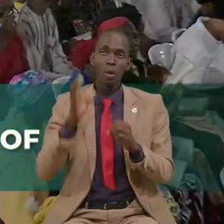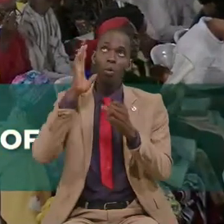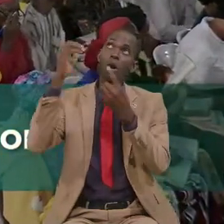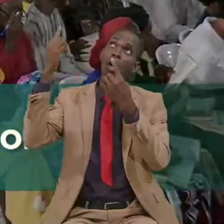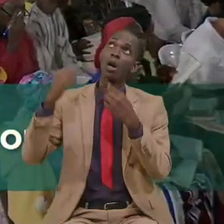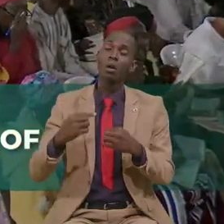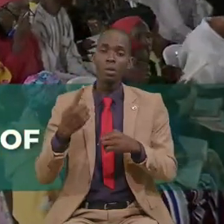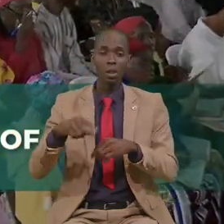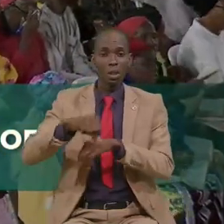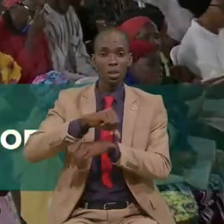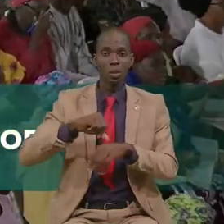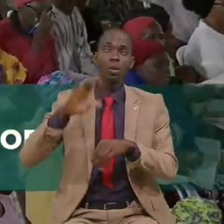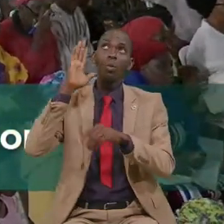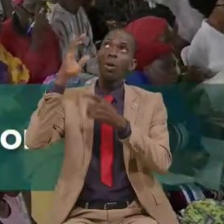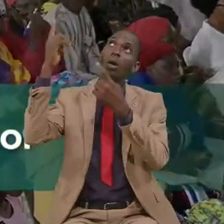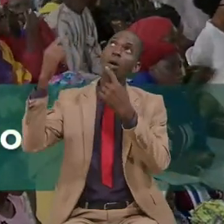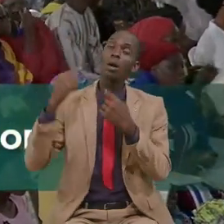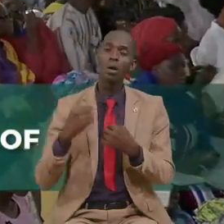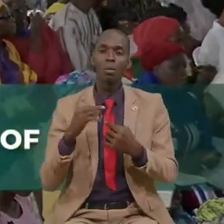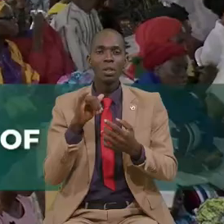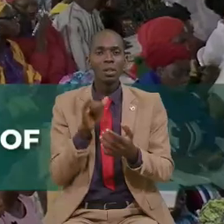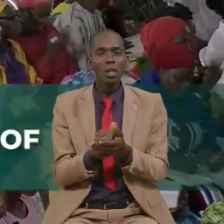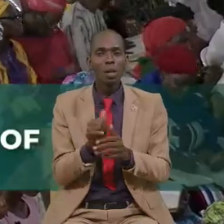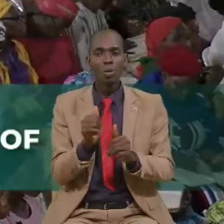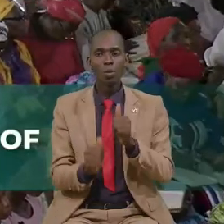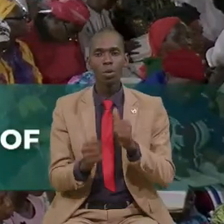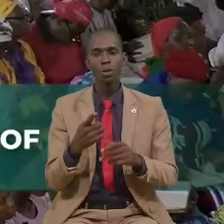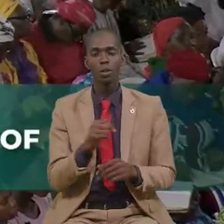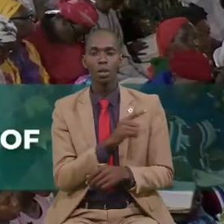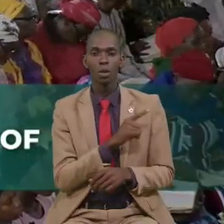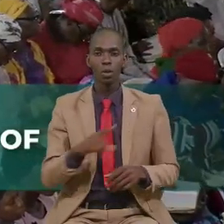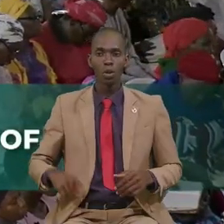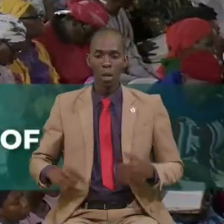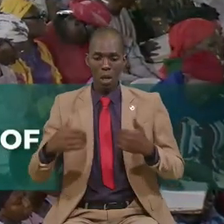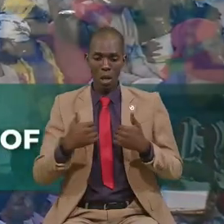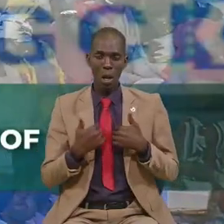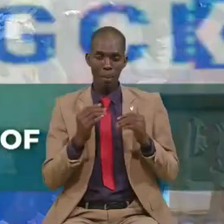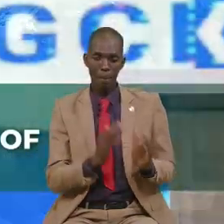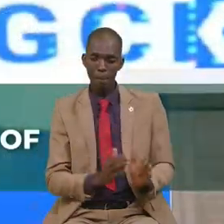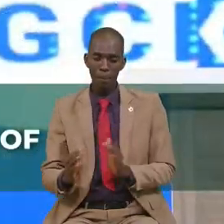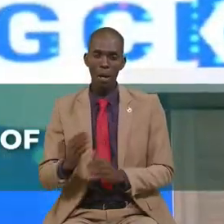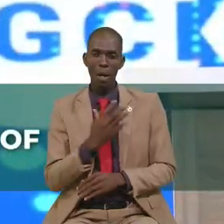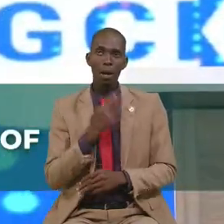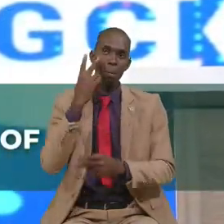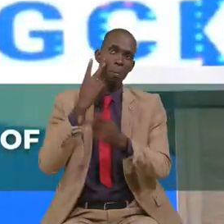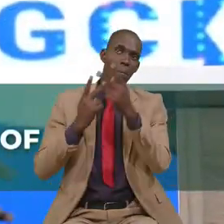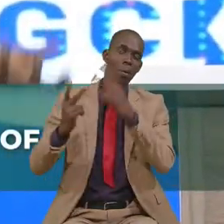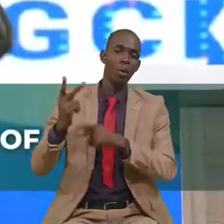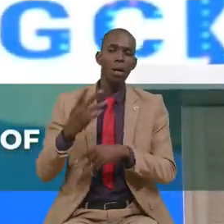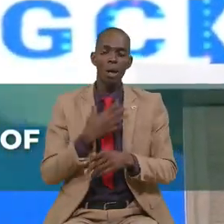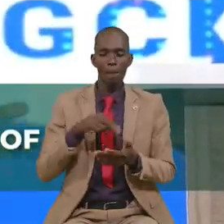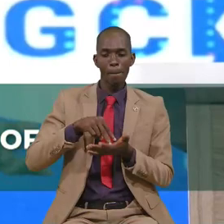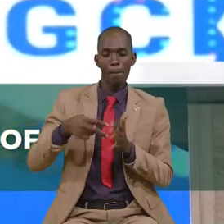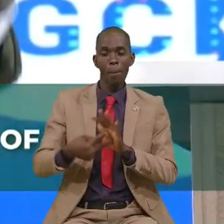is going to come. That which the Lord had planned and prophesied and purposed, that there will be